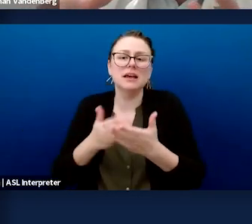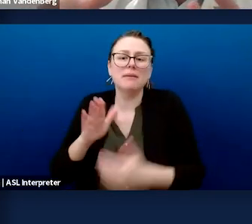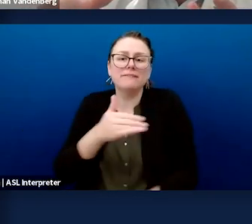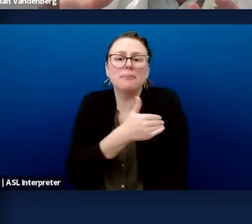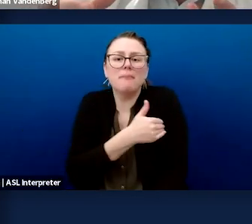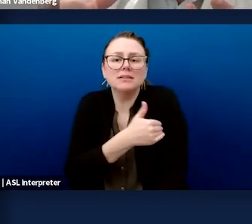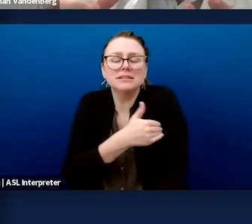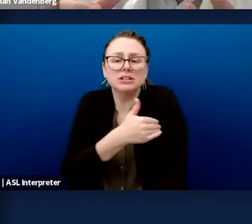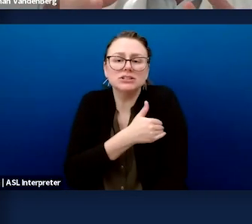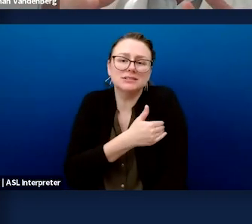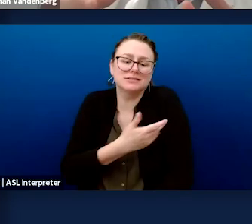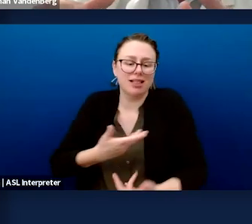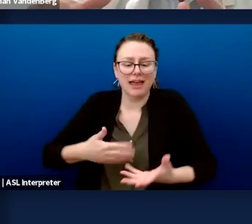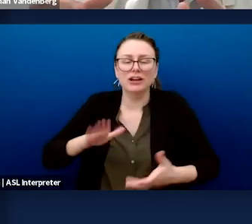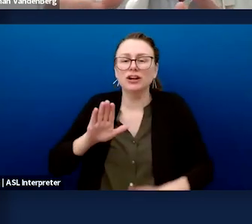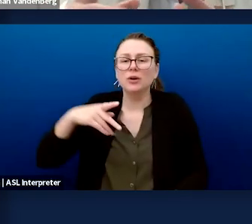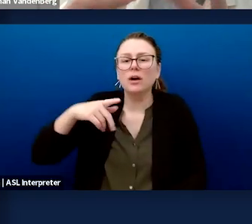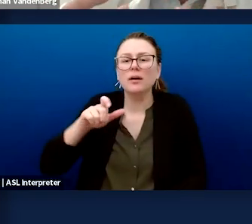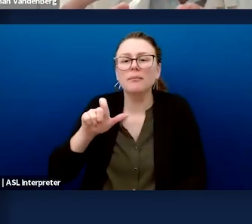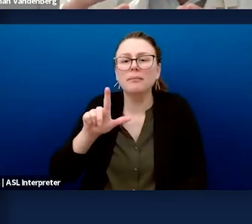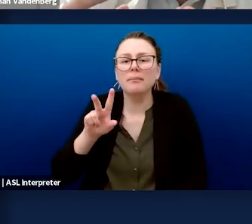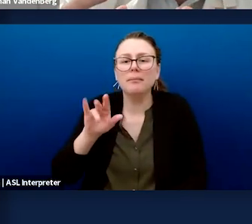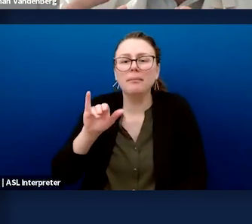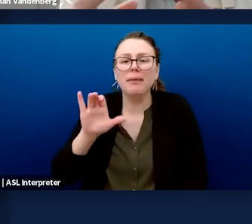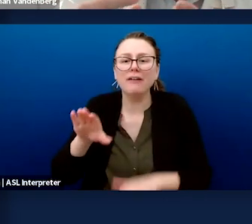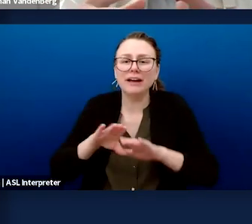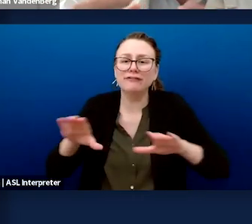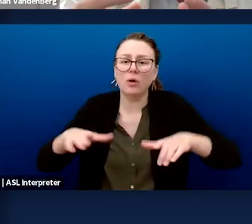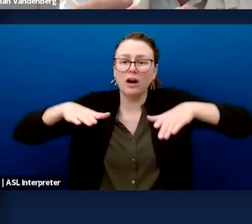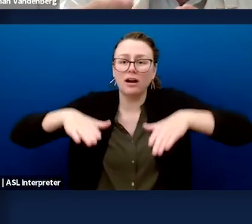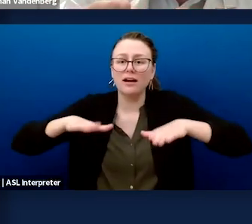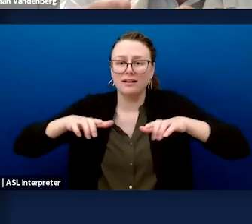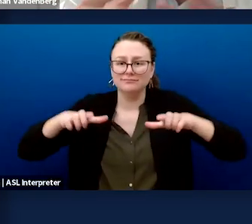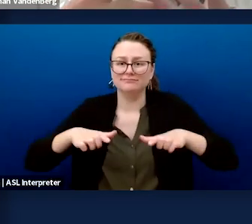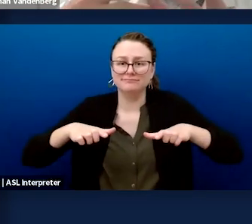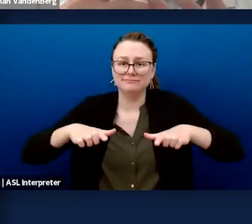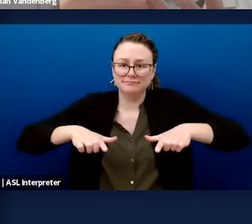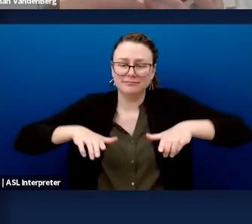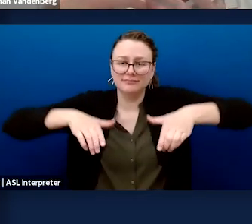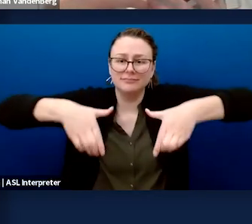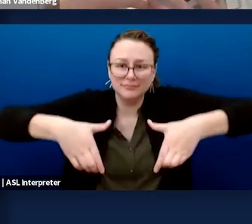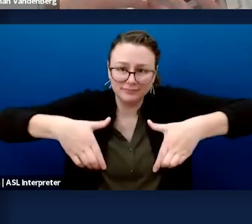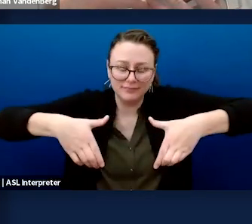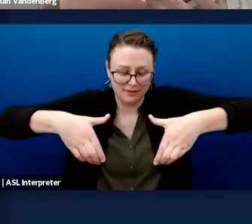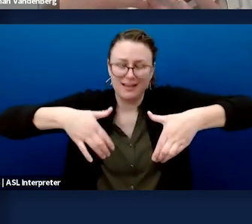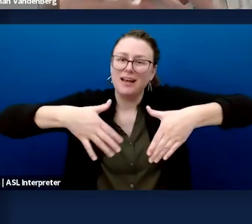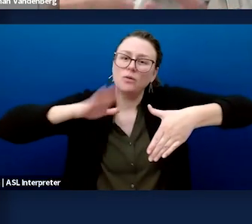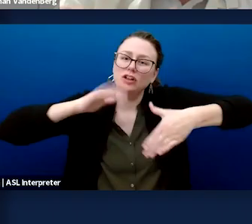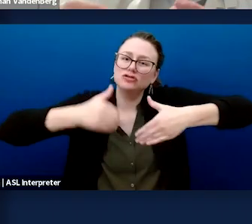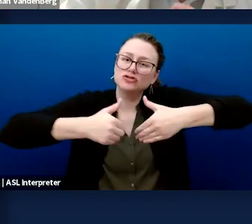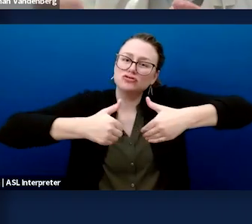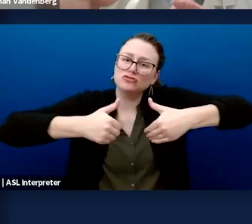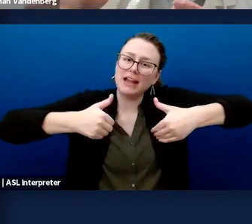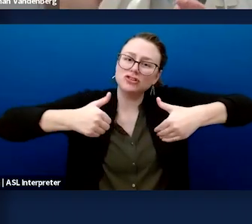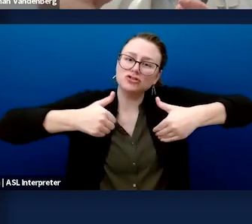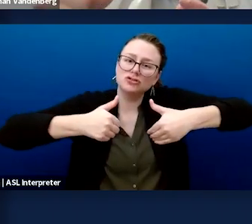your taint or your perineum. Okay, and that stretching causes a